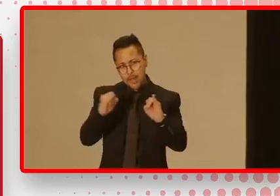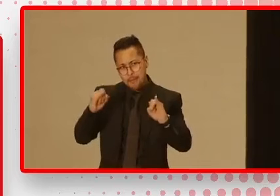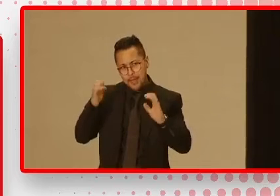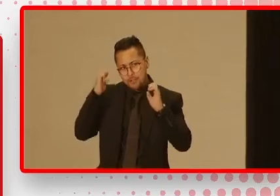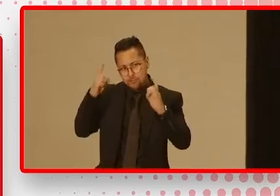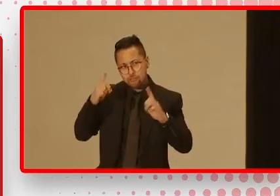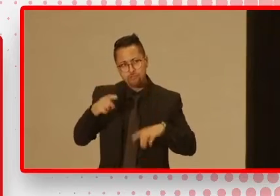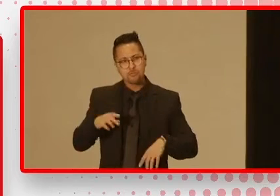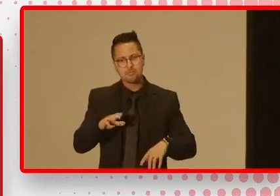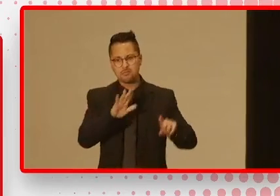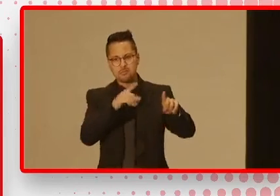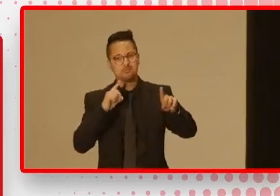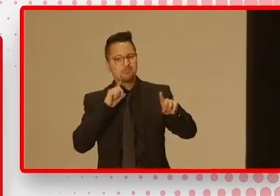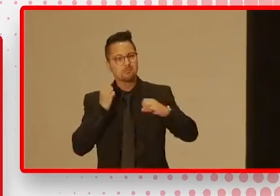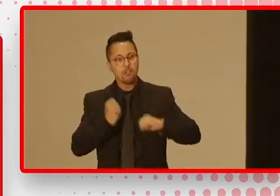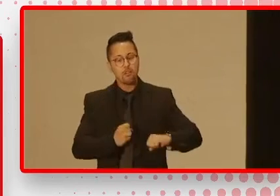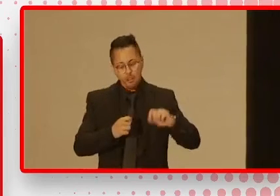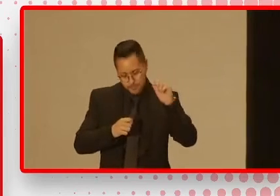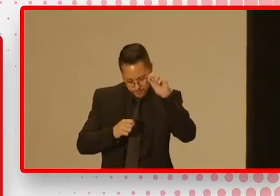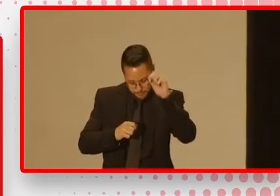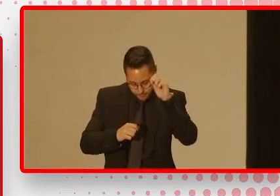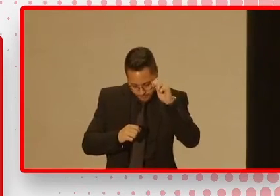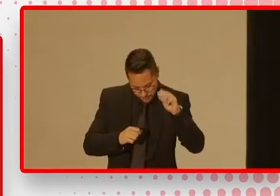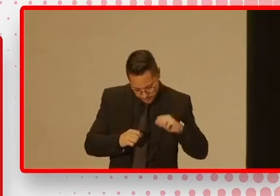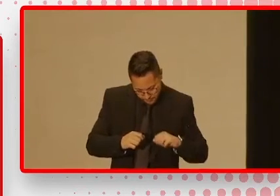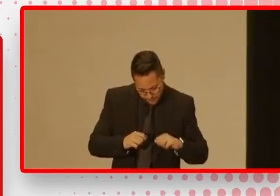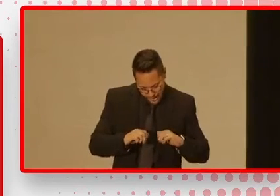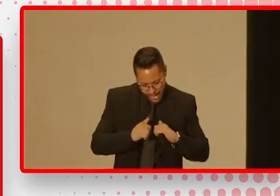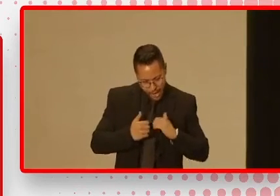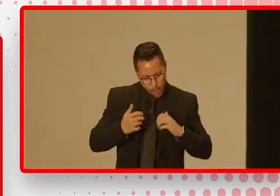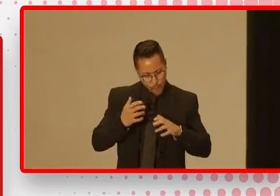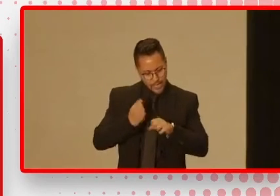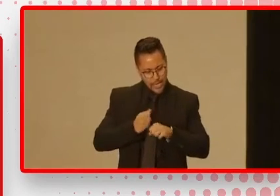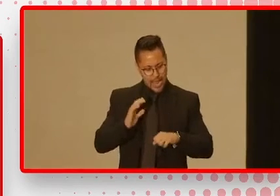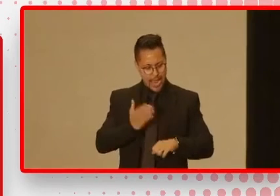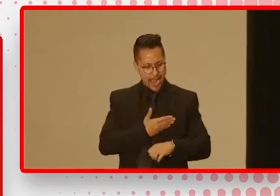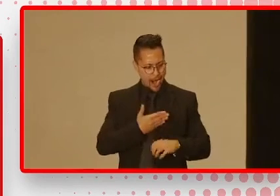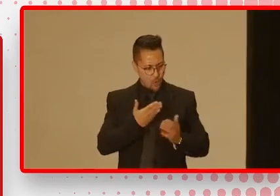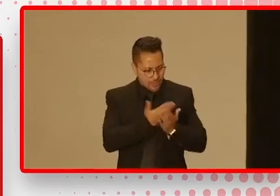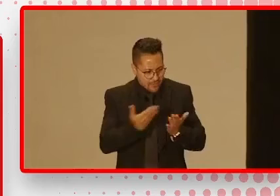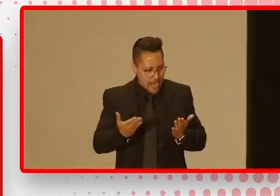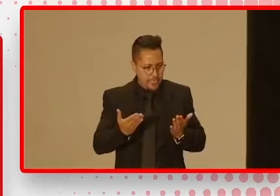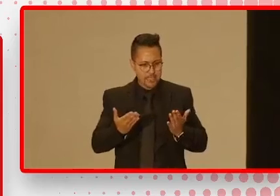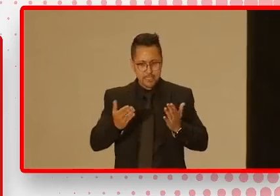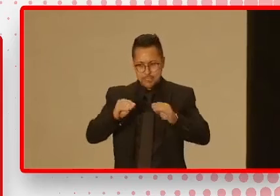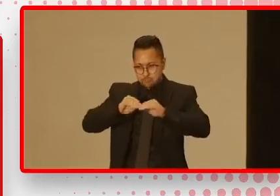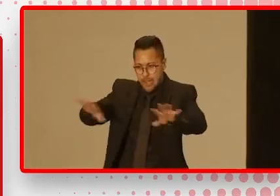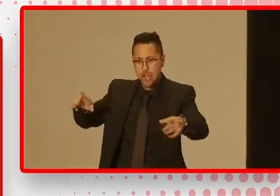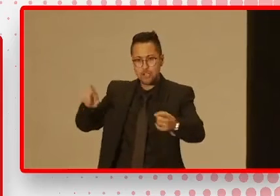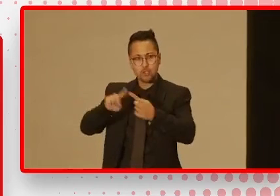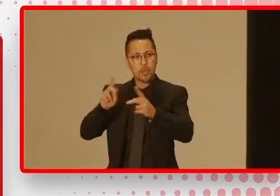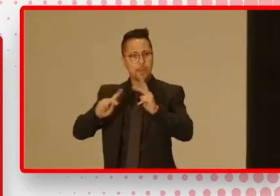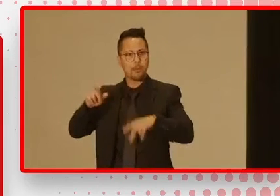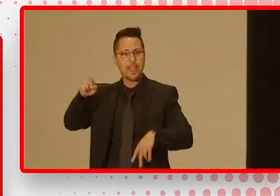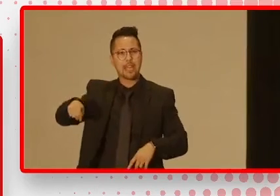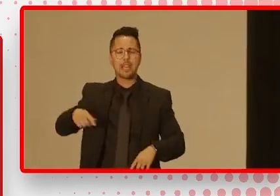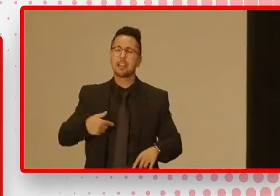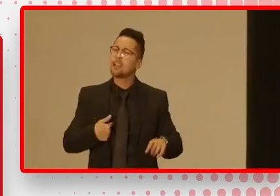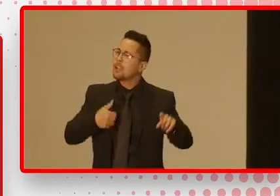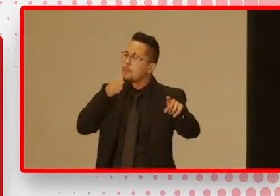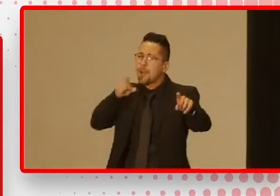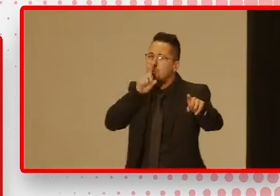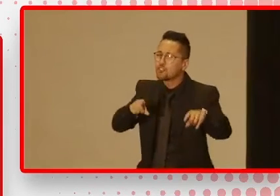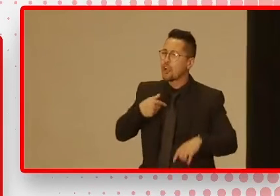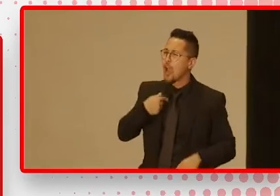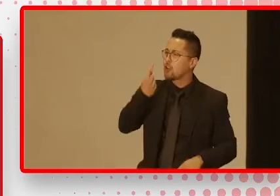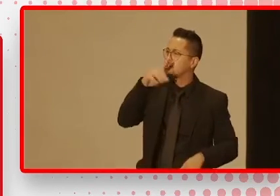our device available to more needed people through VR? I'm not sure I heard the whole